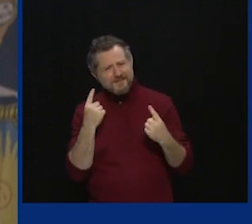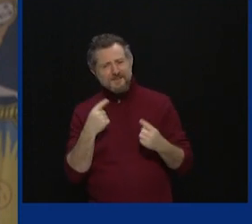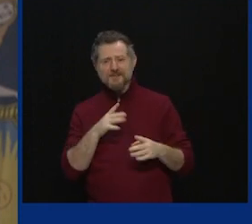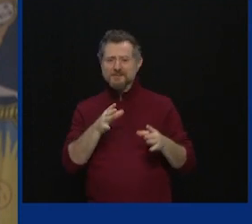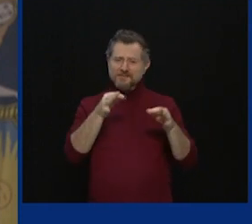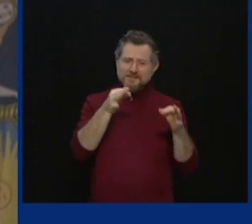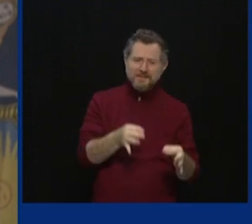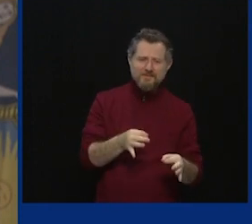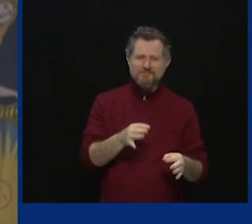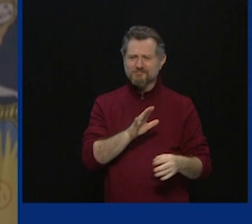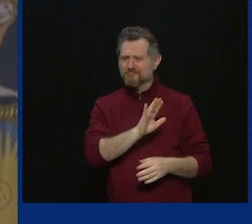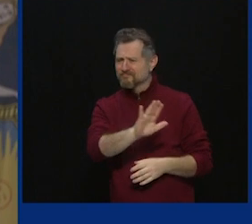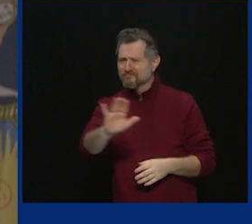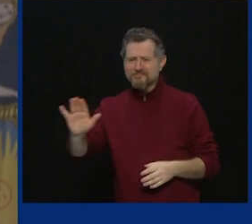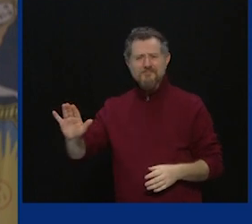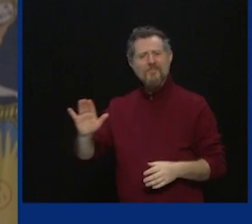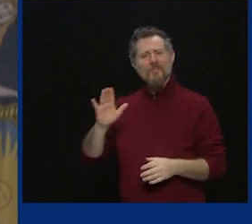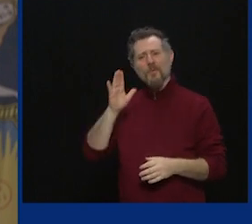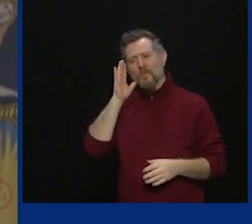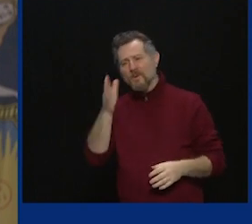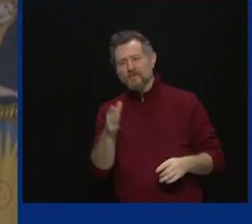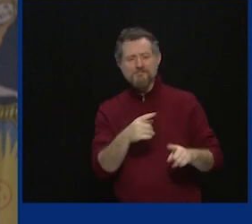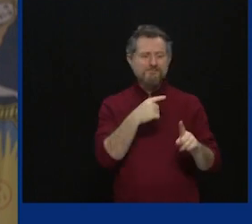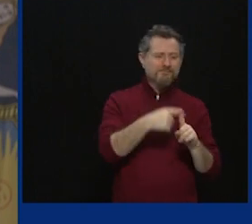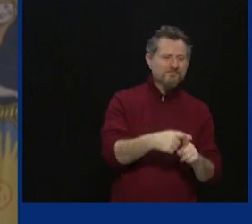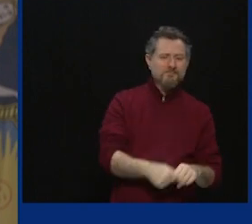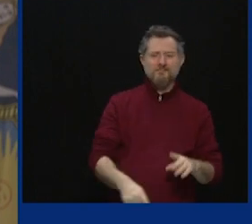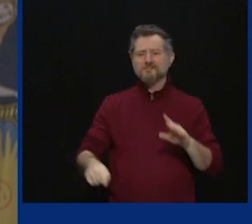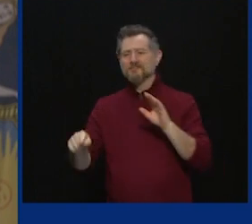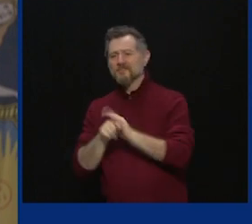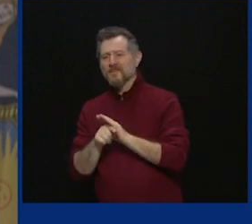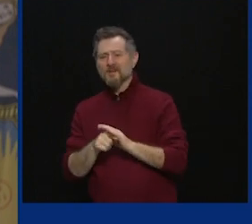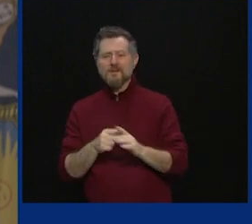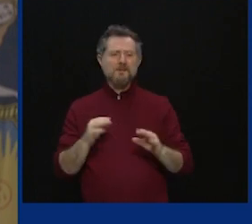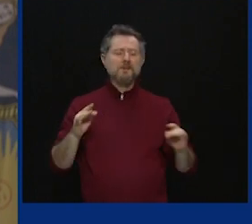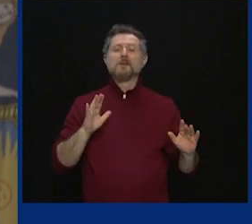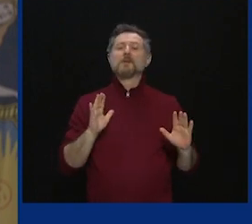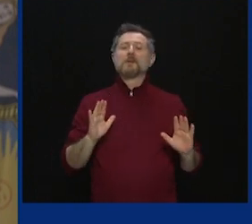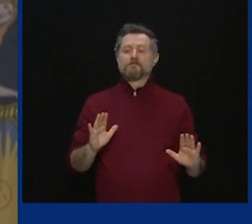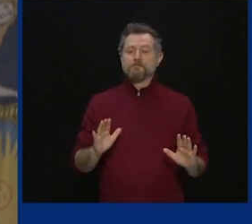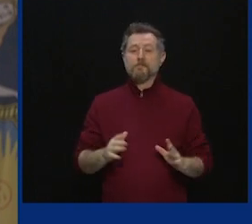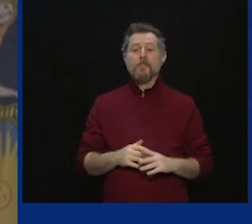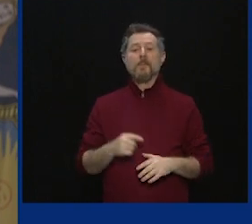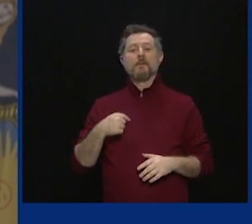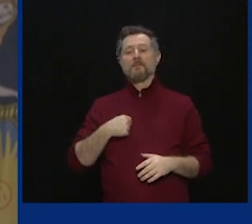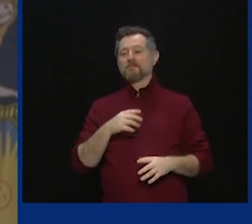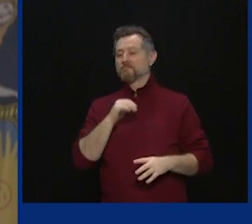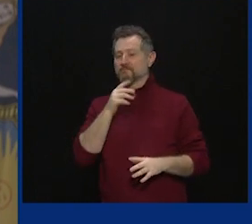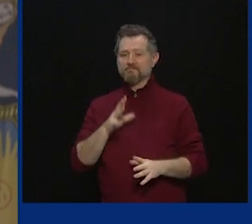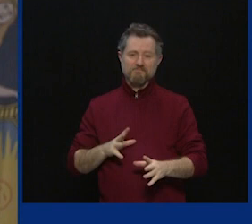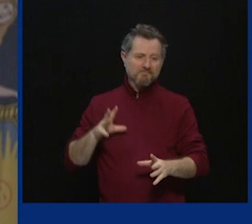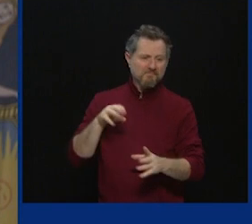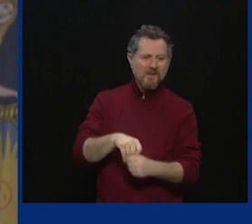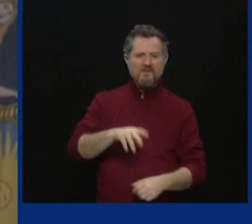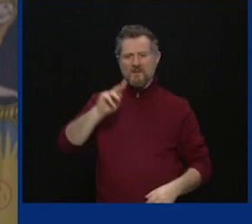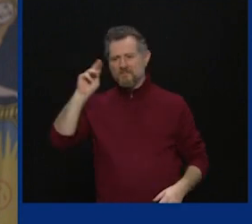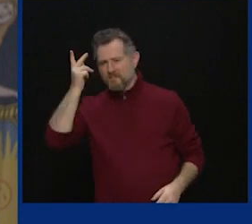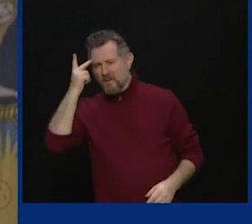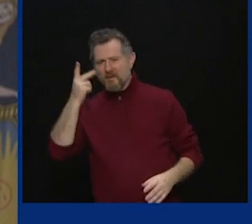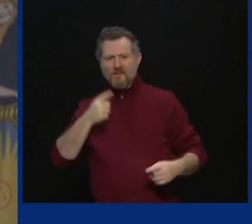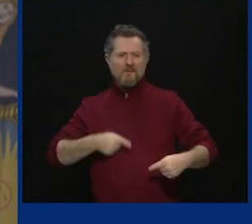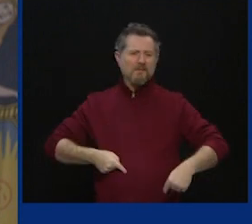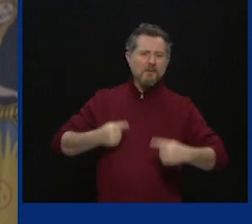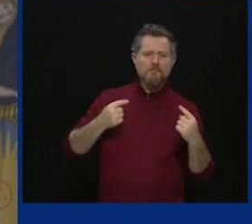going to engage in a political discussion about this because this is just too important. This is about getting us through